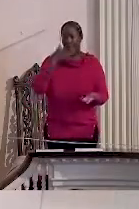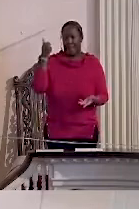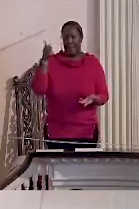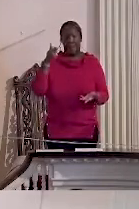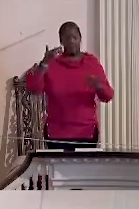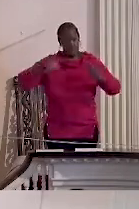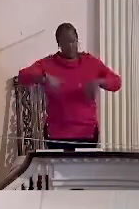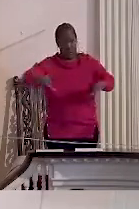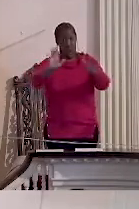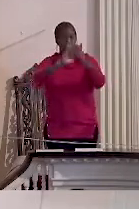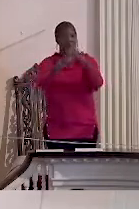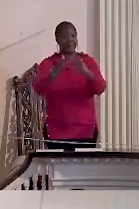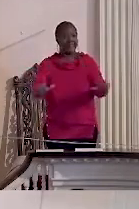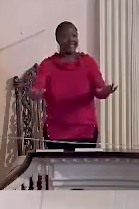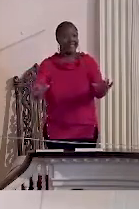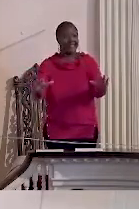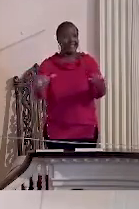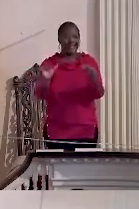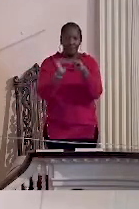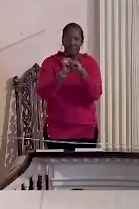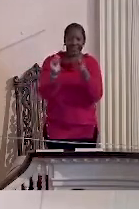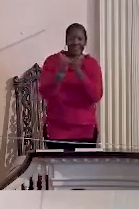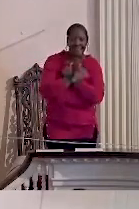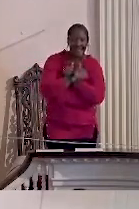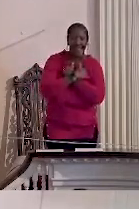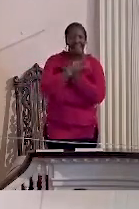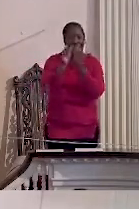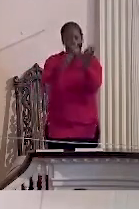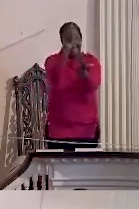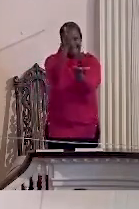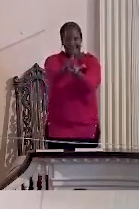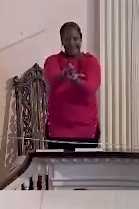peace and practice love. Amen.